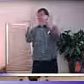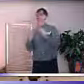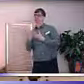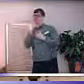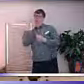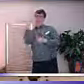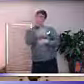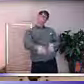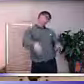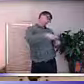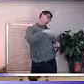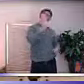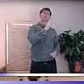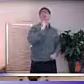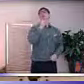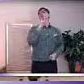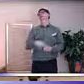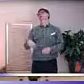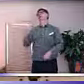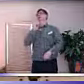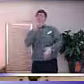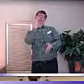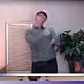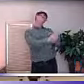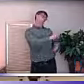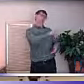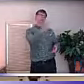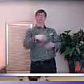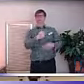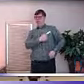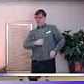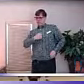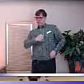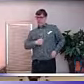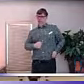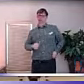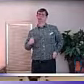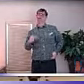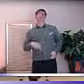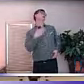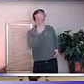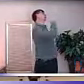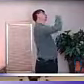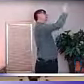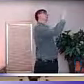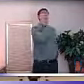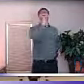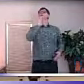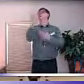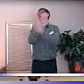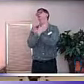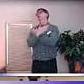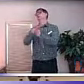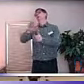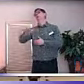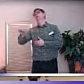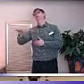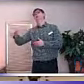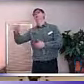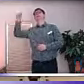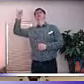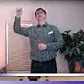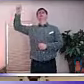are, that true, authentic self of God's beloved child.